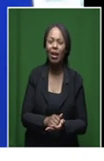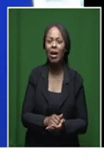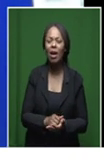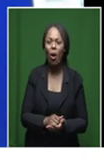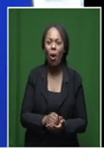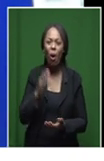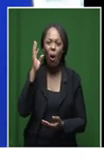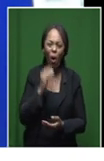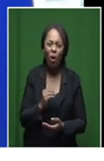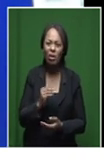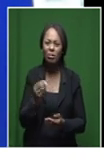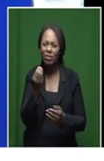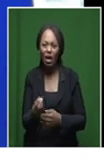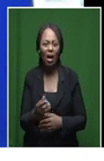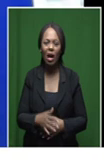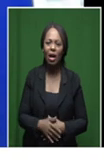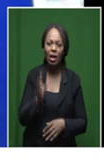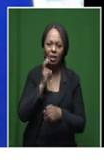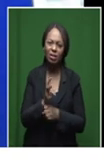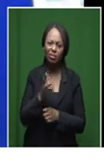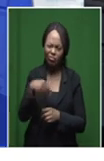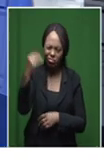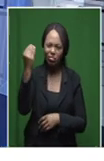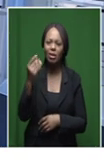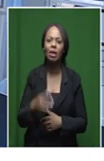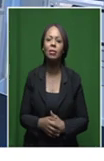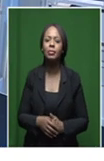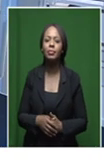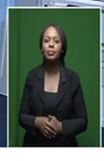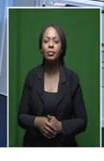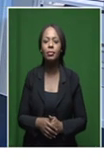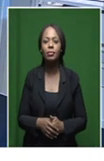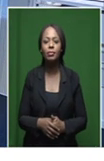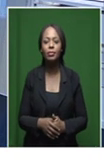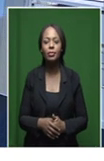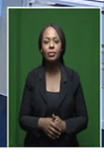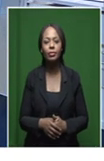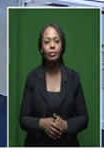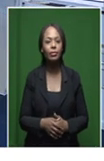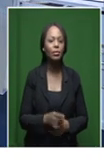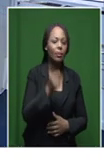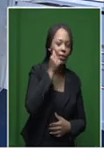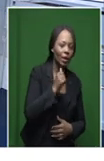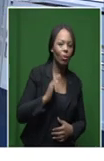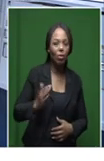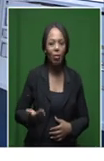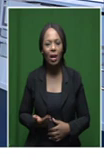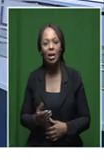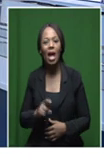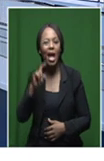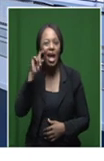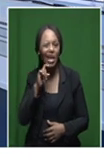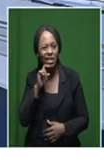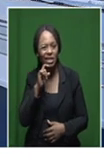not at all. Are there different ways in which we age? Men and women,